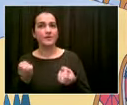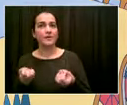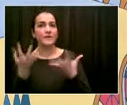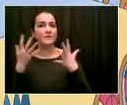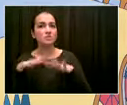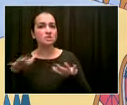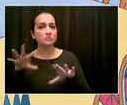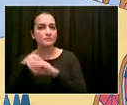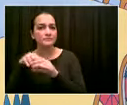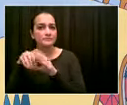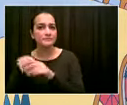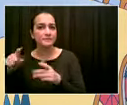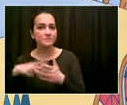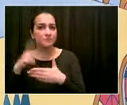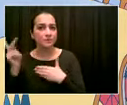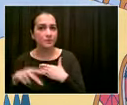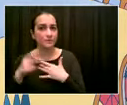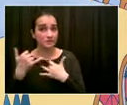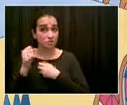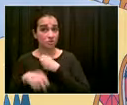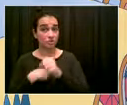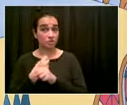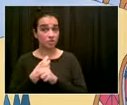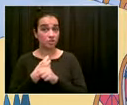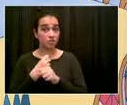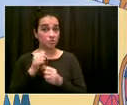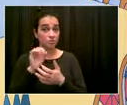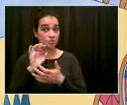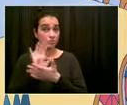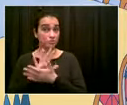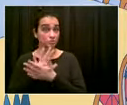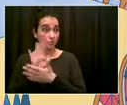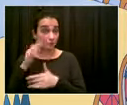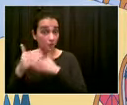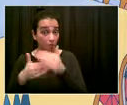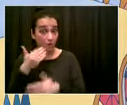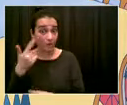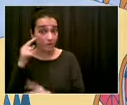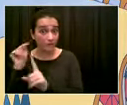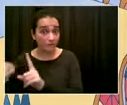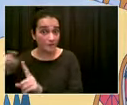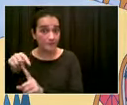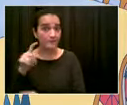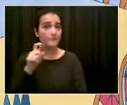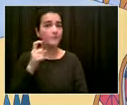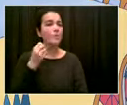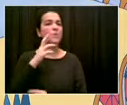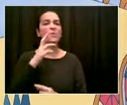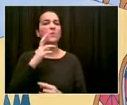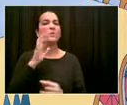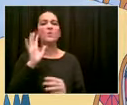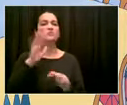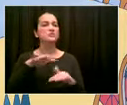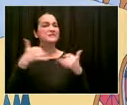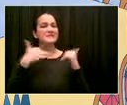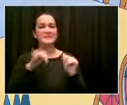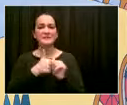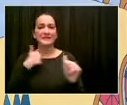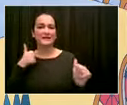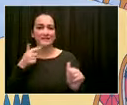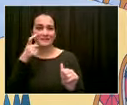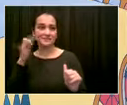an impact on, you know, any kind of learning loss they experienced during the pandemic. I'm also interested in whether there have